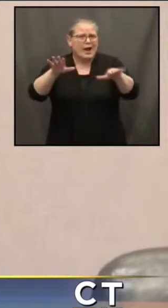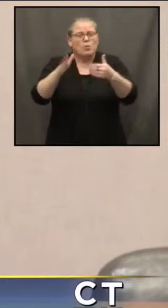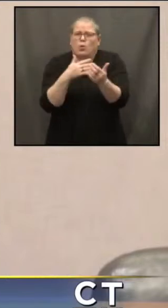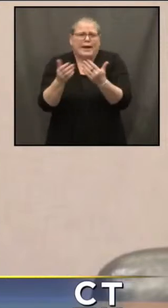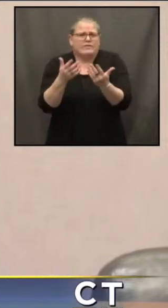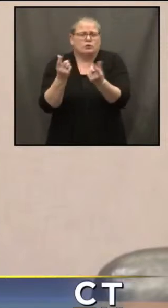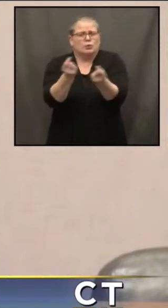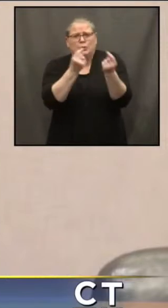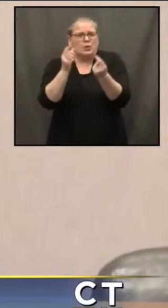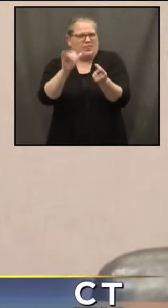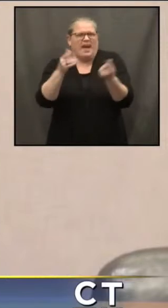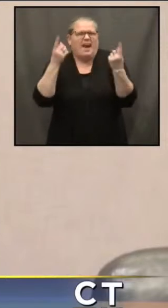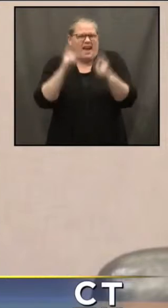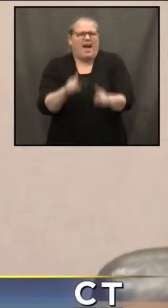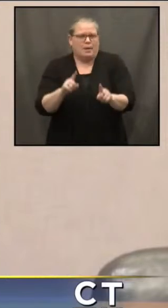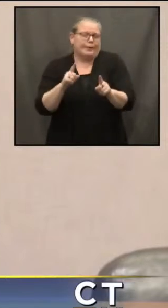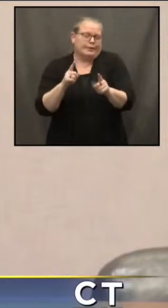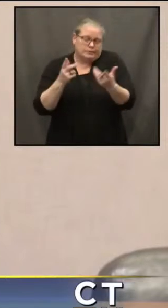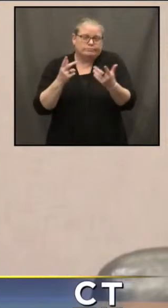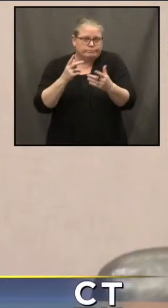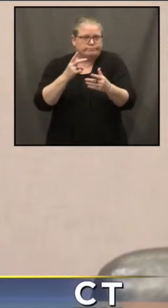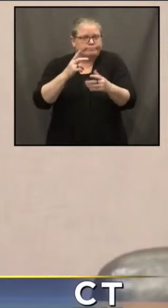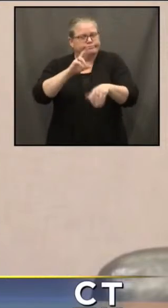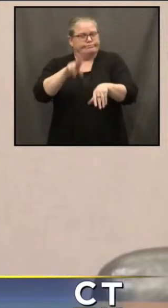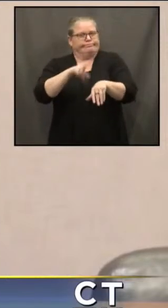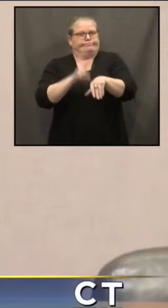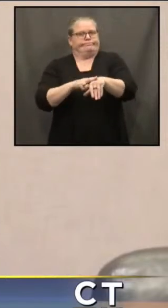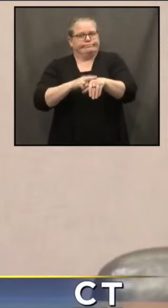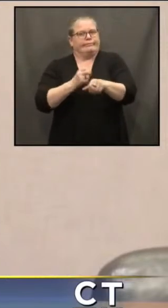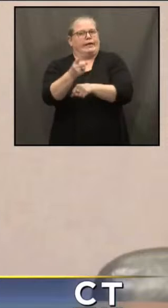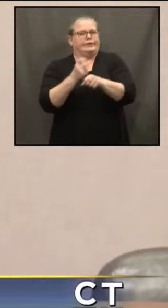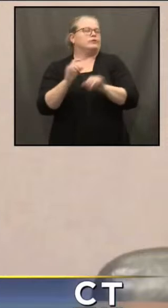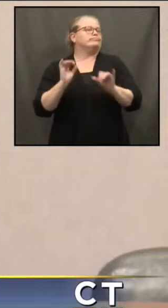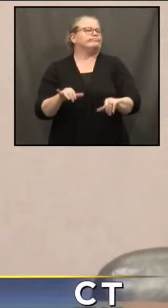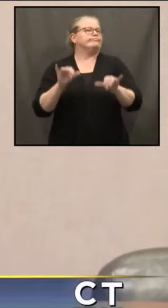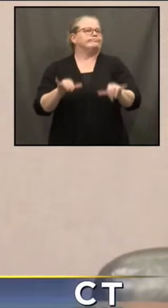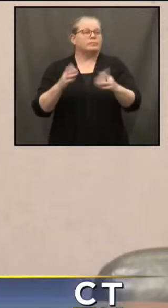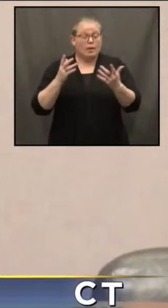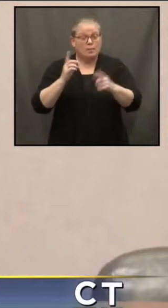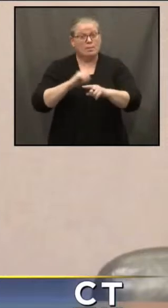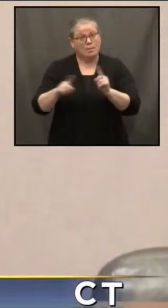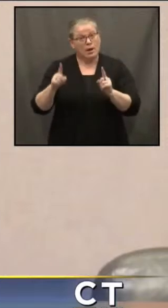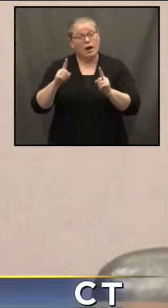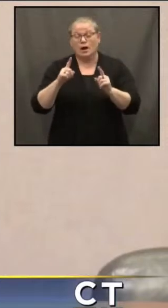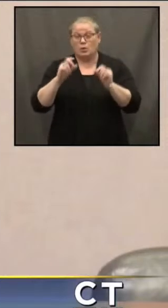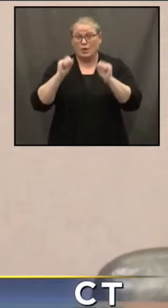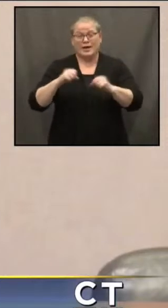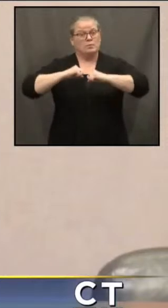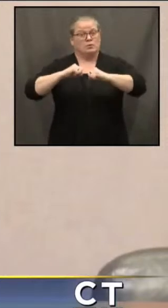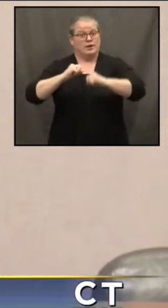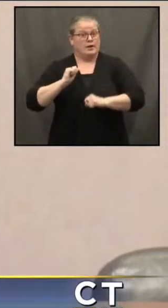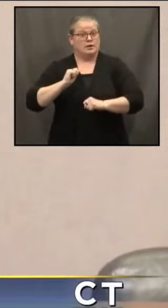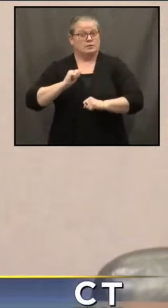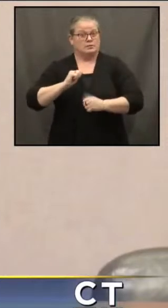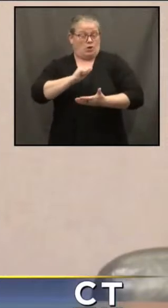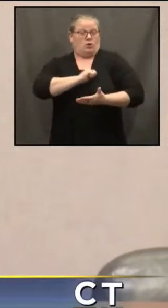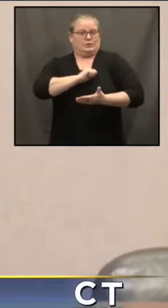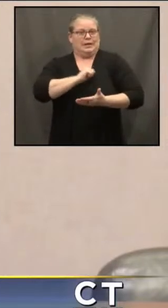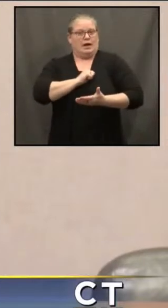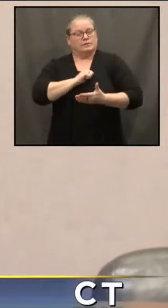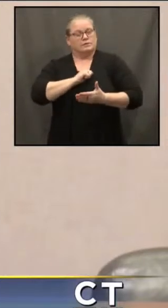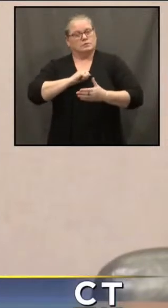there are ways that we can still protect ourselves and protect our community even further going into these holidays by getting